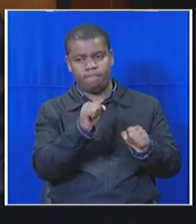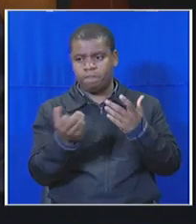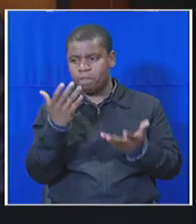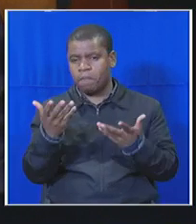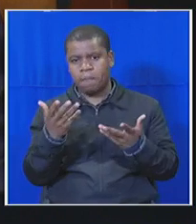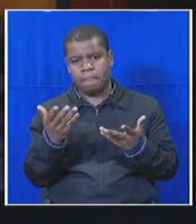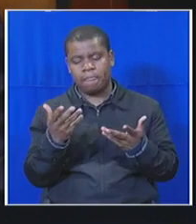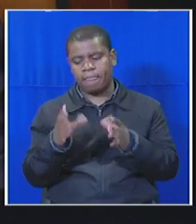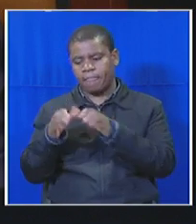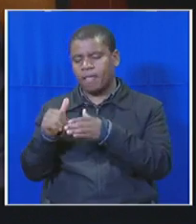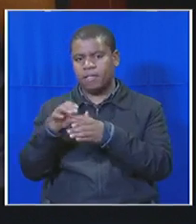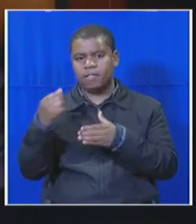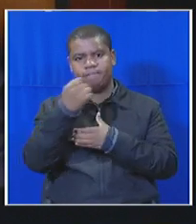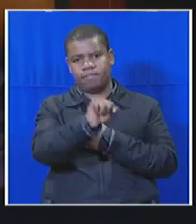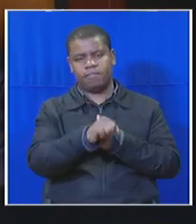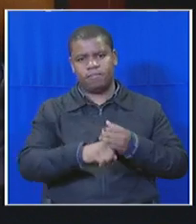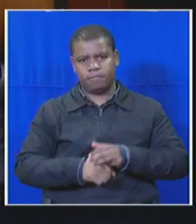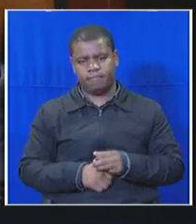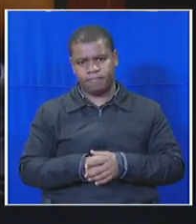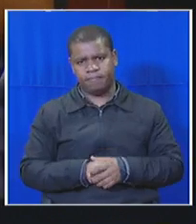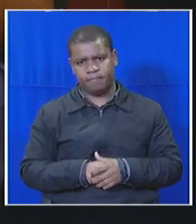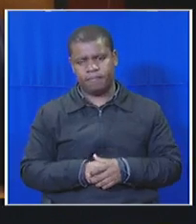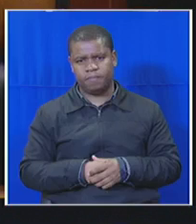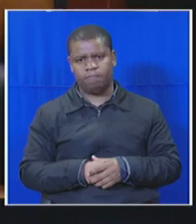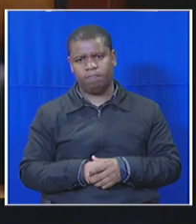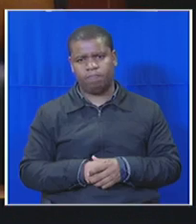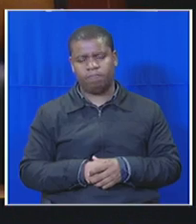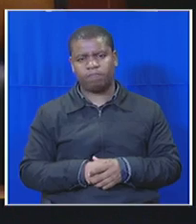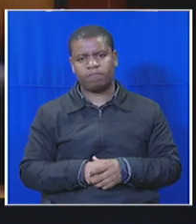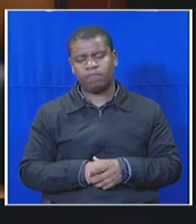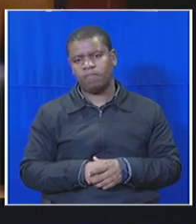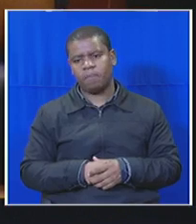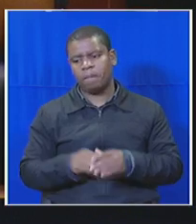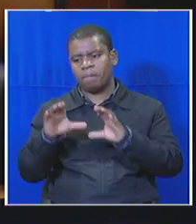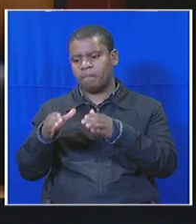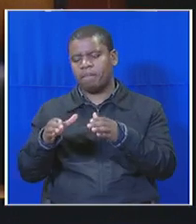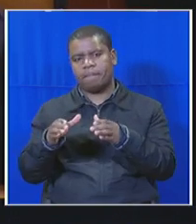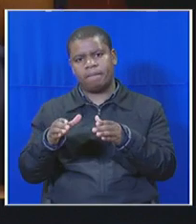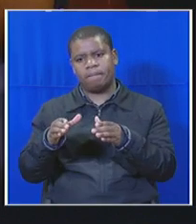The ANC object. Motion falls away. Yes, honorable member at the back.